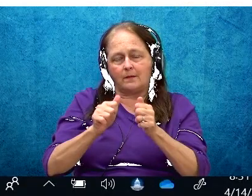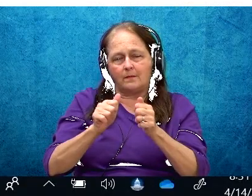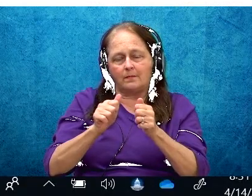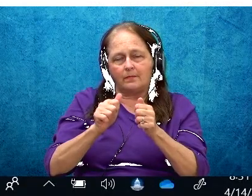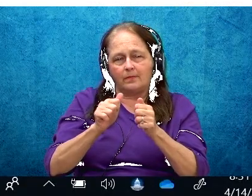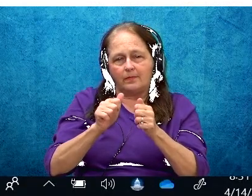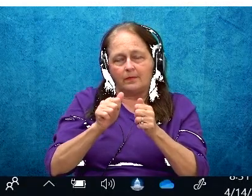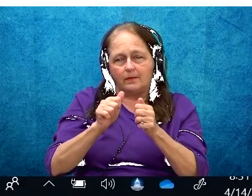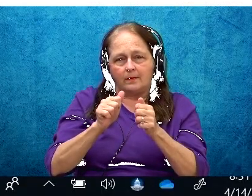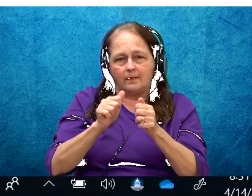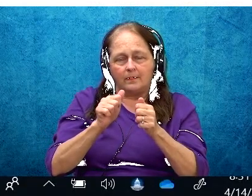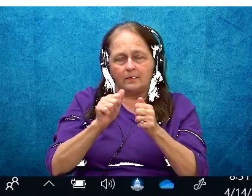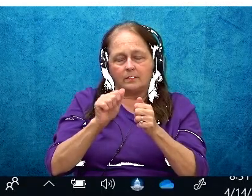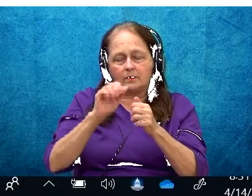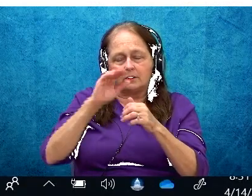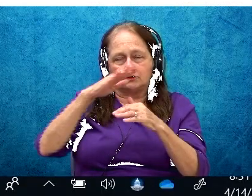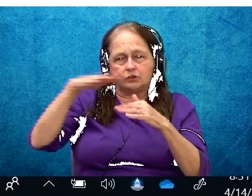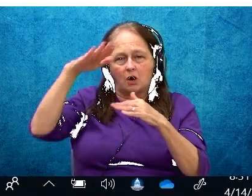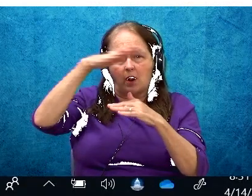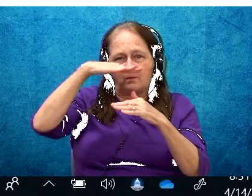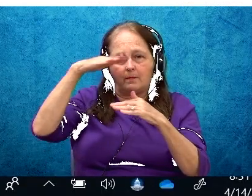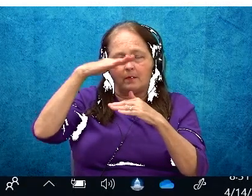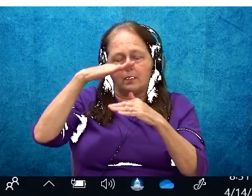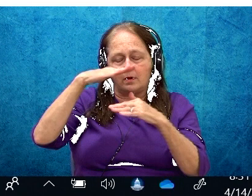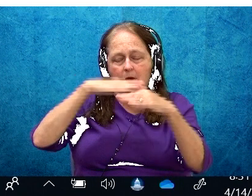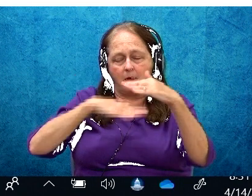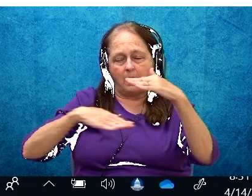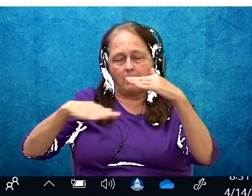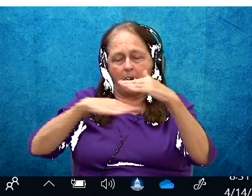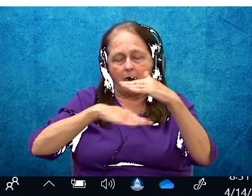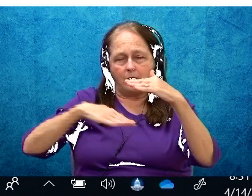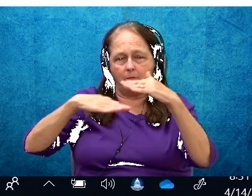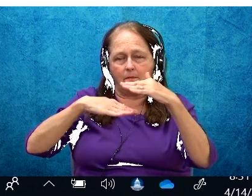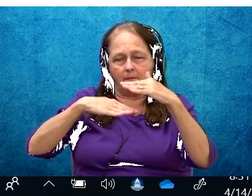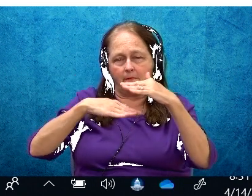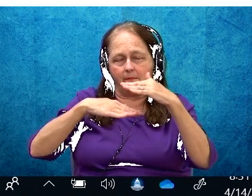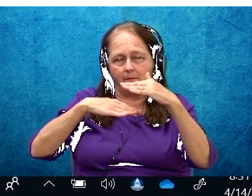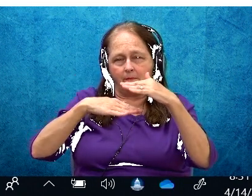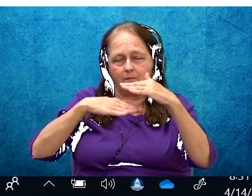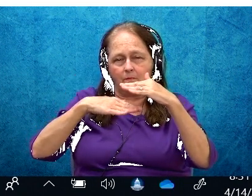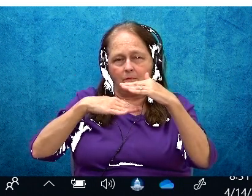a top, a bottom,